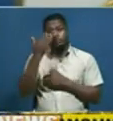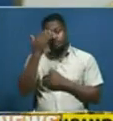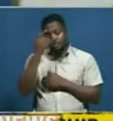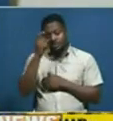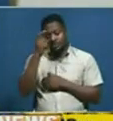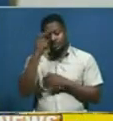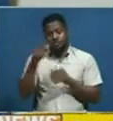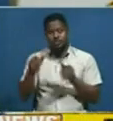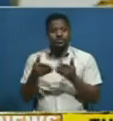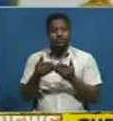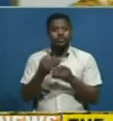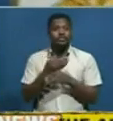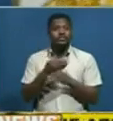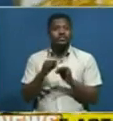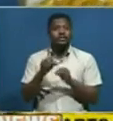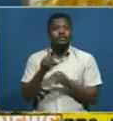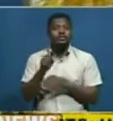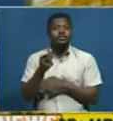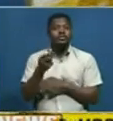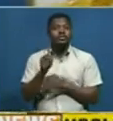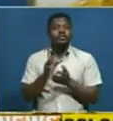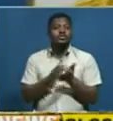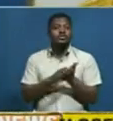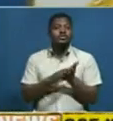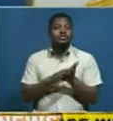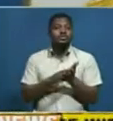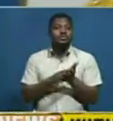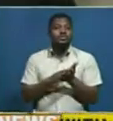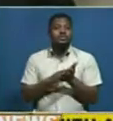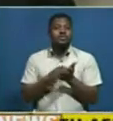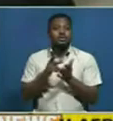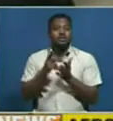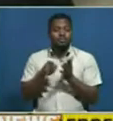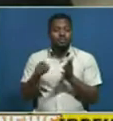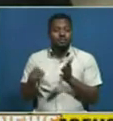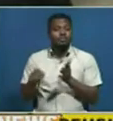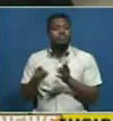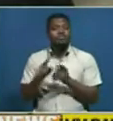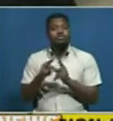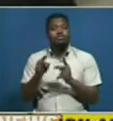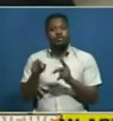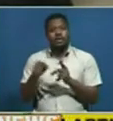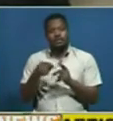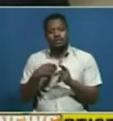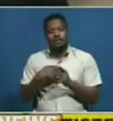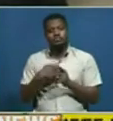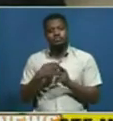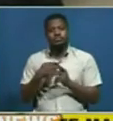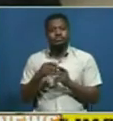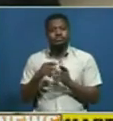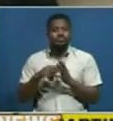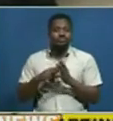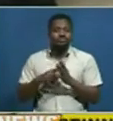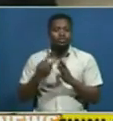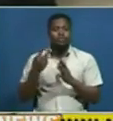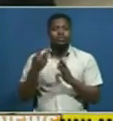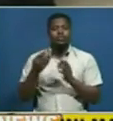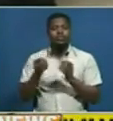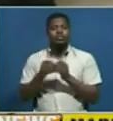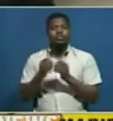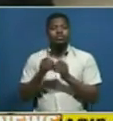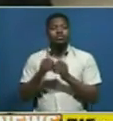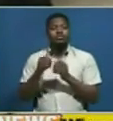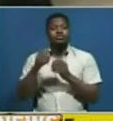government has introduced free education, which TVET is part of. So that has really quadrupled the enrollment